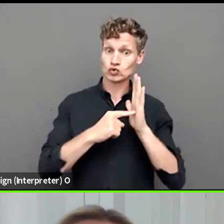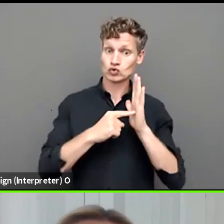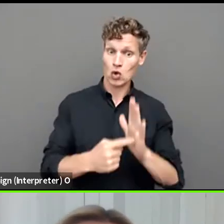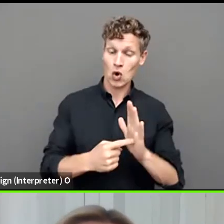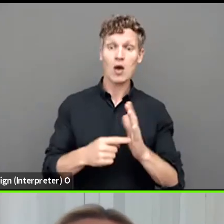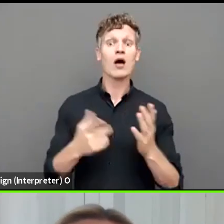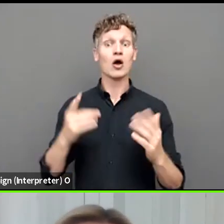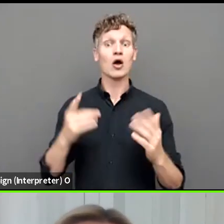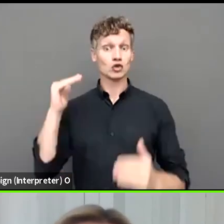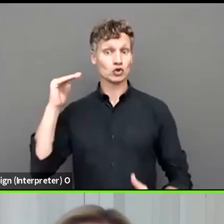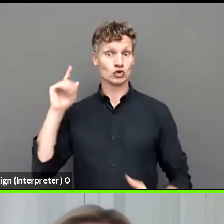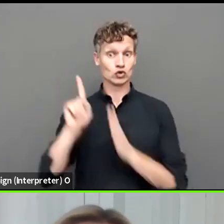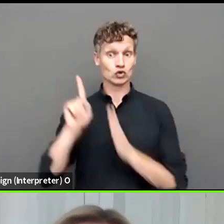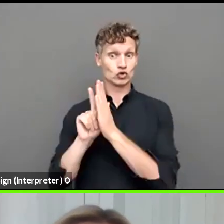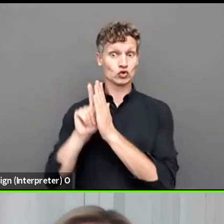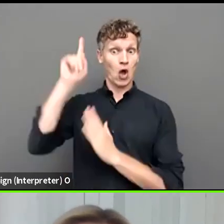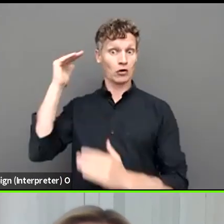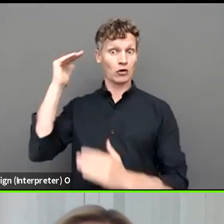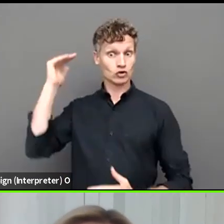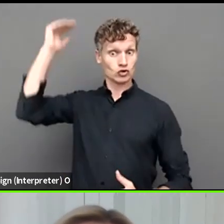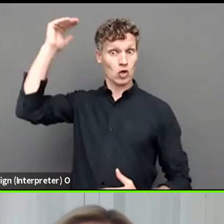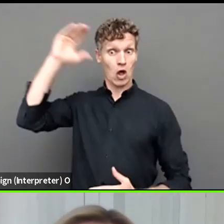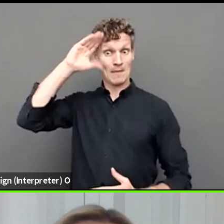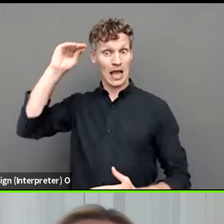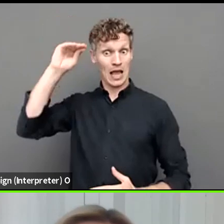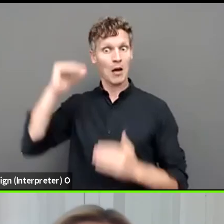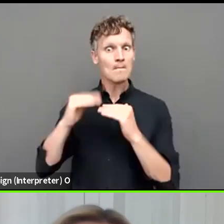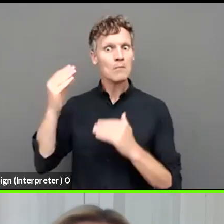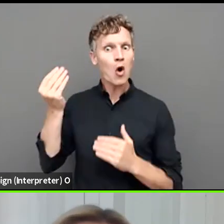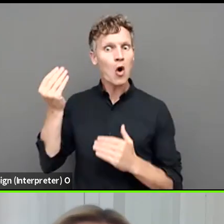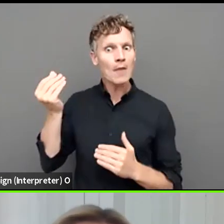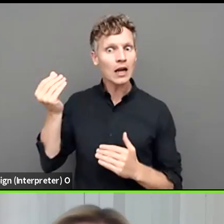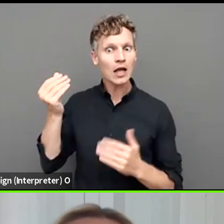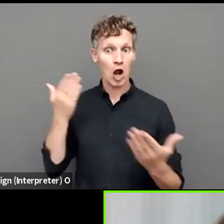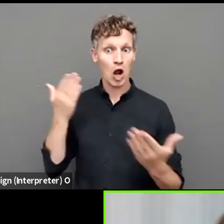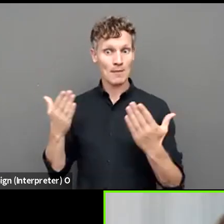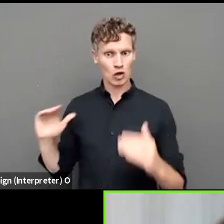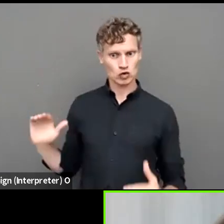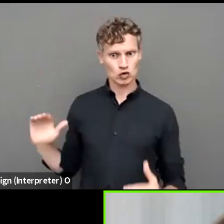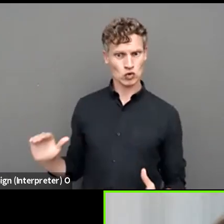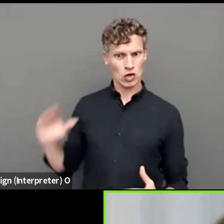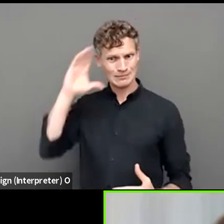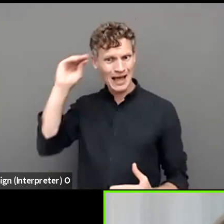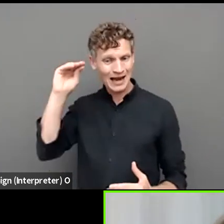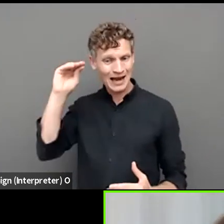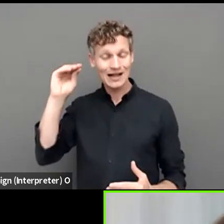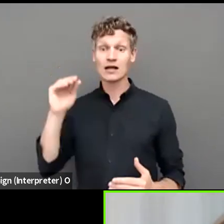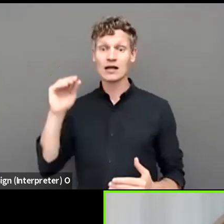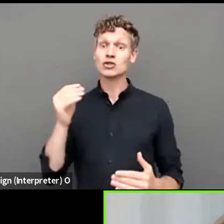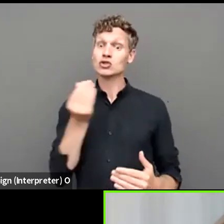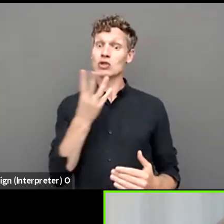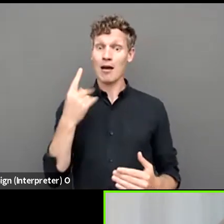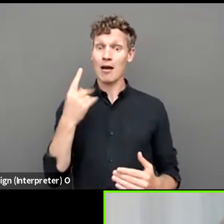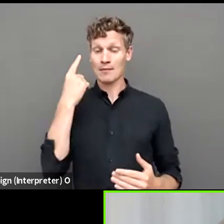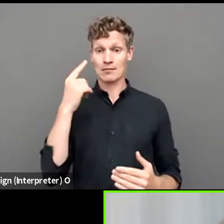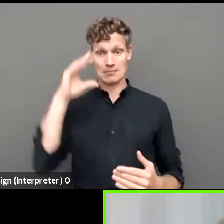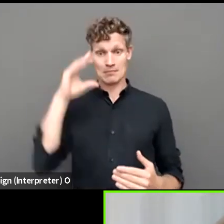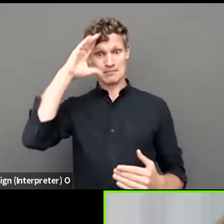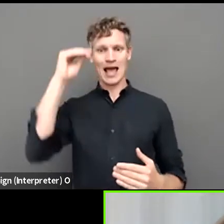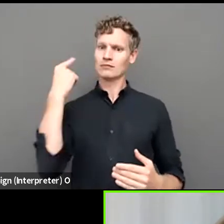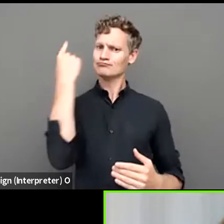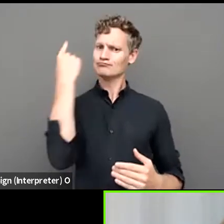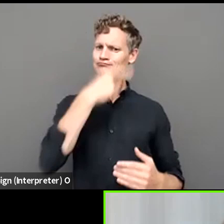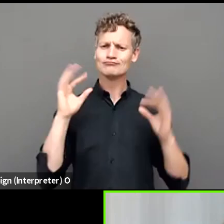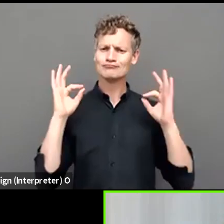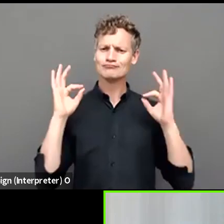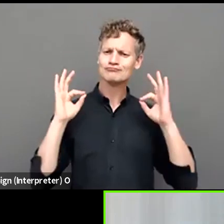men. Unattractive men make less money than attractive men. Of course, not to mention the race or ethnicity gaps in